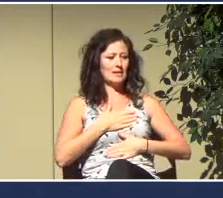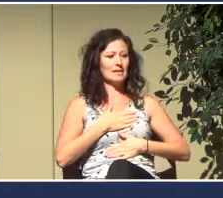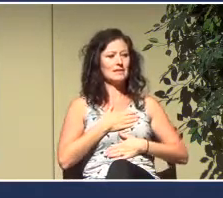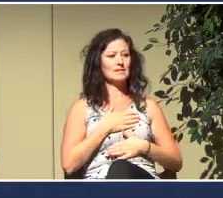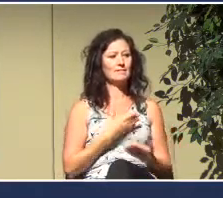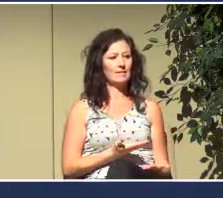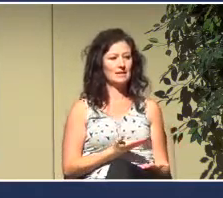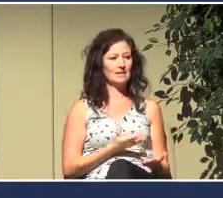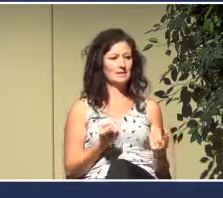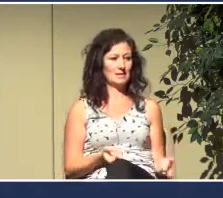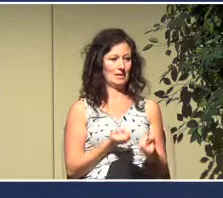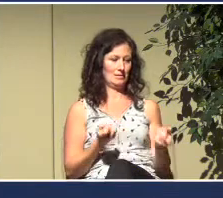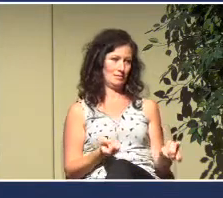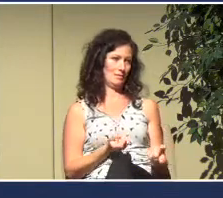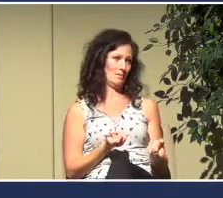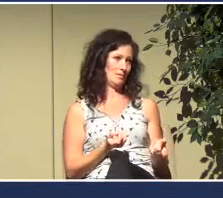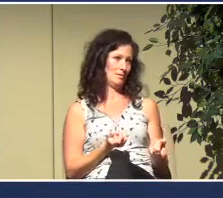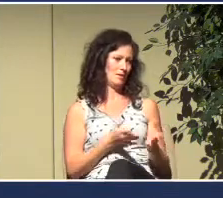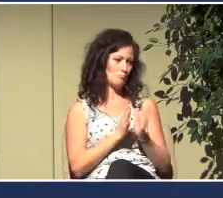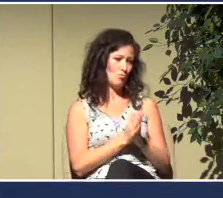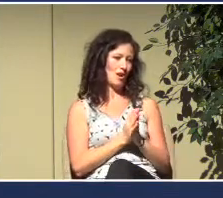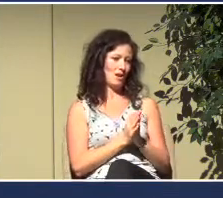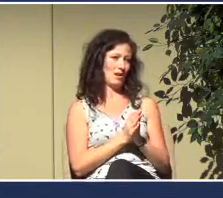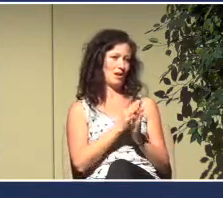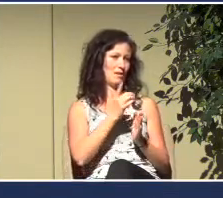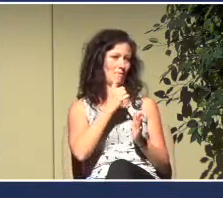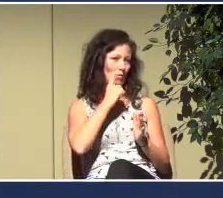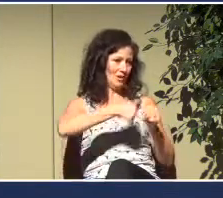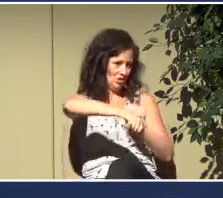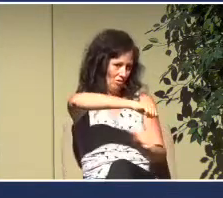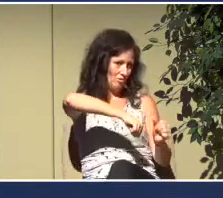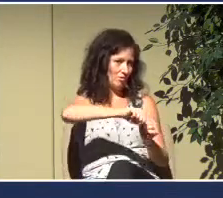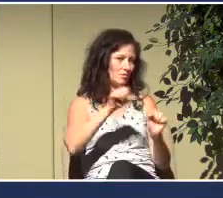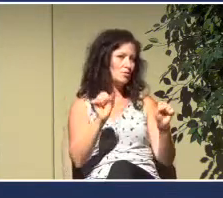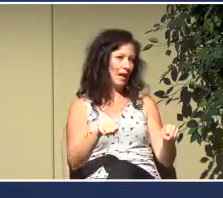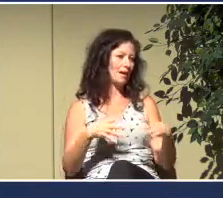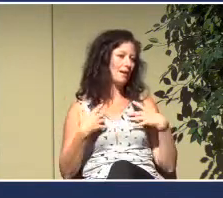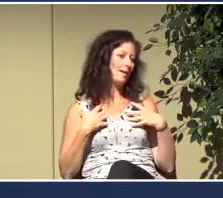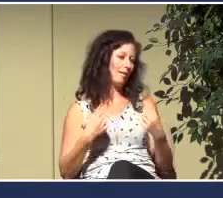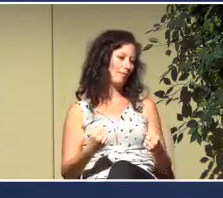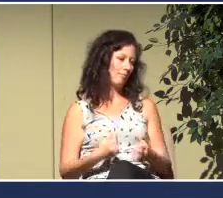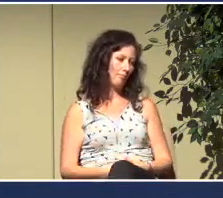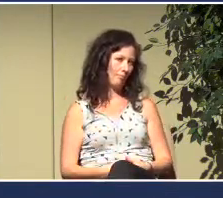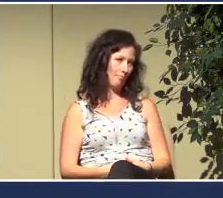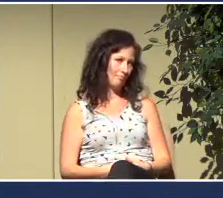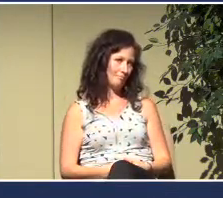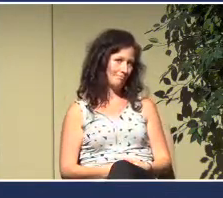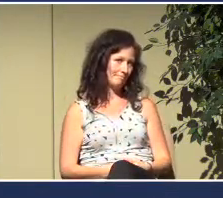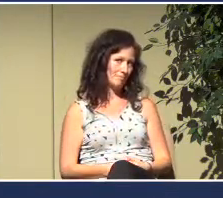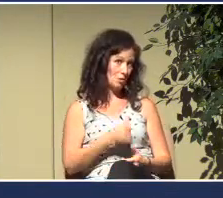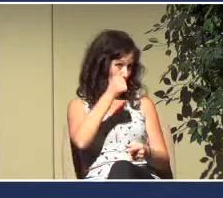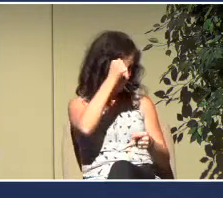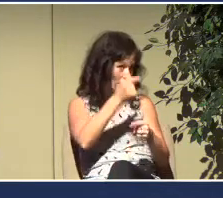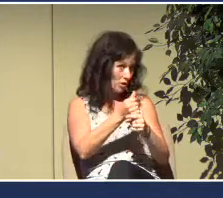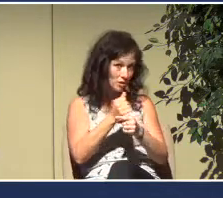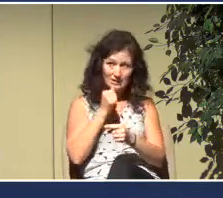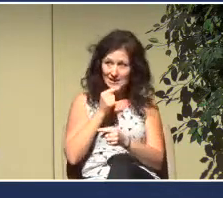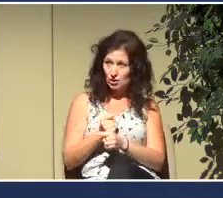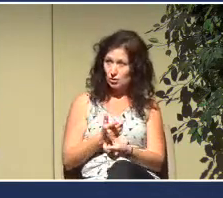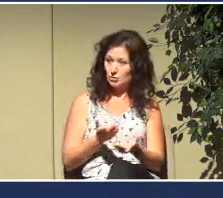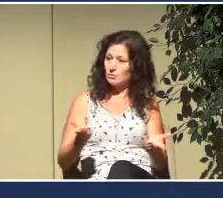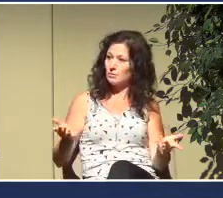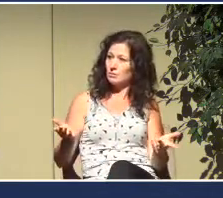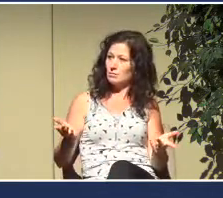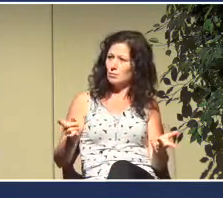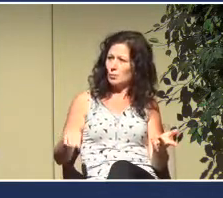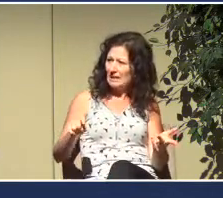that you can be healed. This is a good thing. Yeah. Okay. So brothers and sisters, we